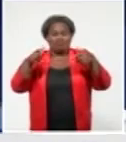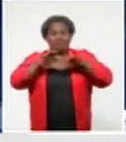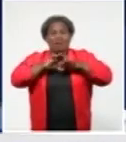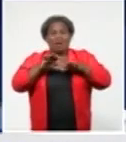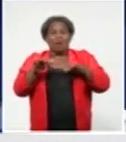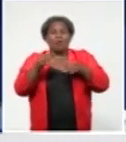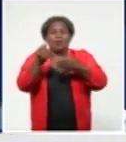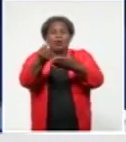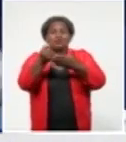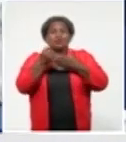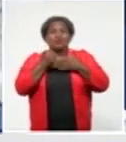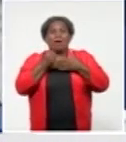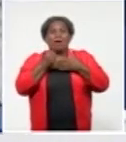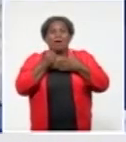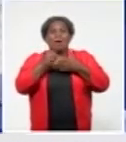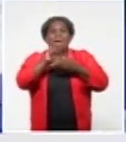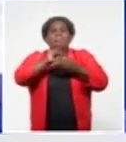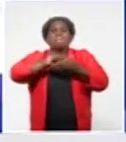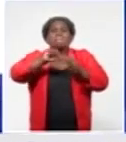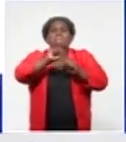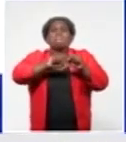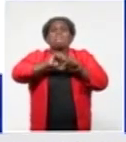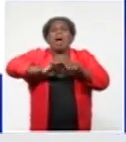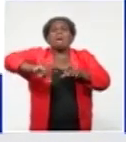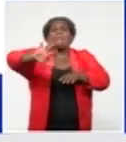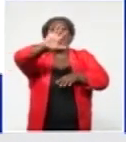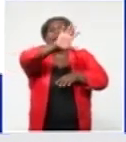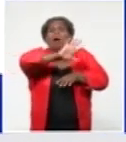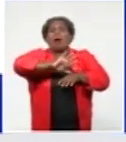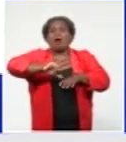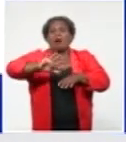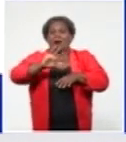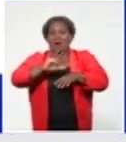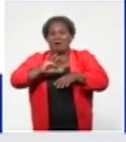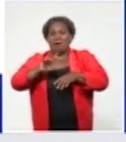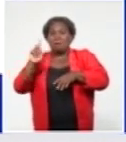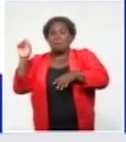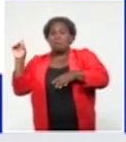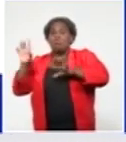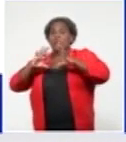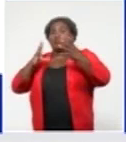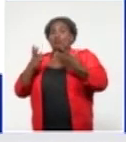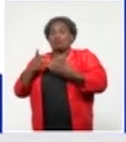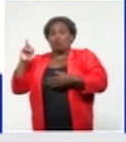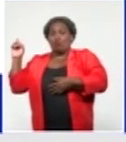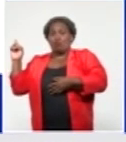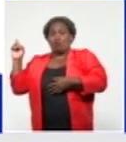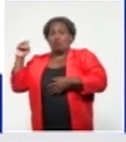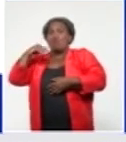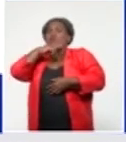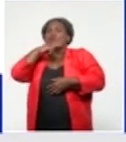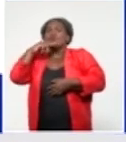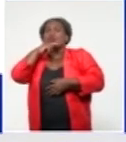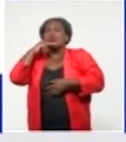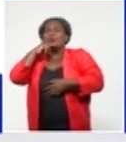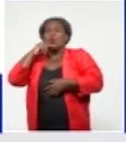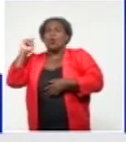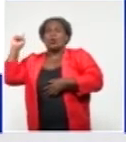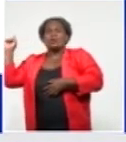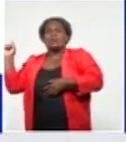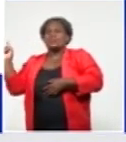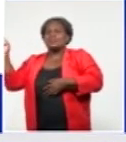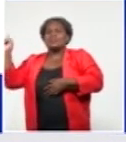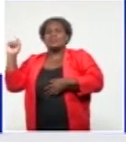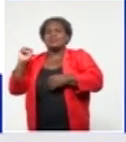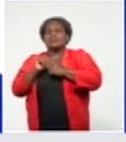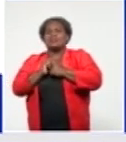the behavior of the disease in the world, the total amount of confirmed cases per country. We're able to see the United States,